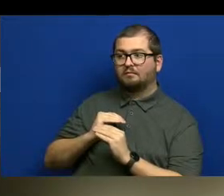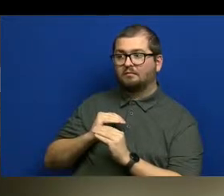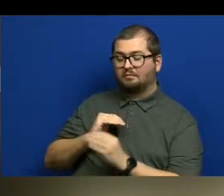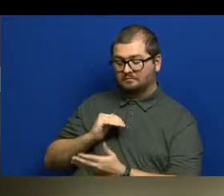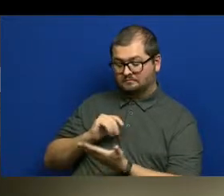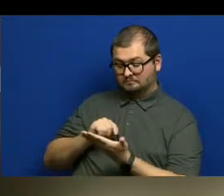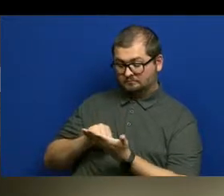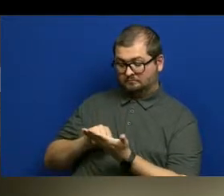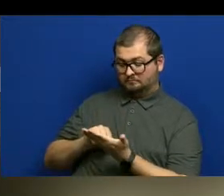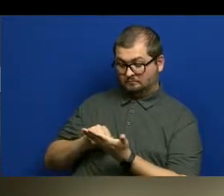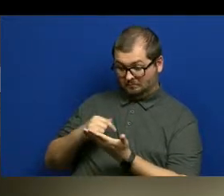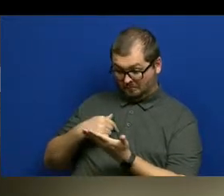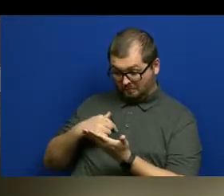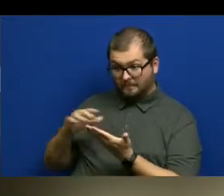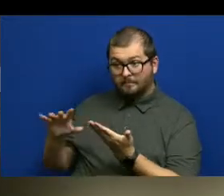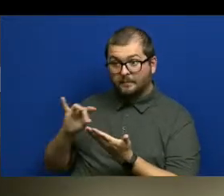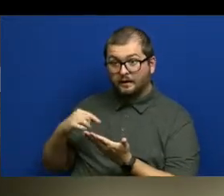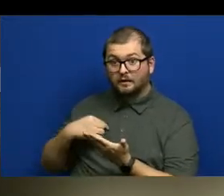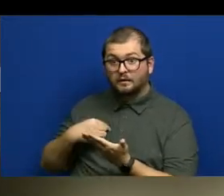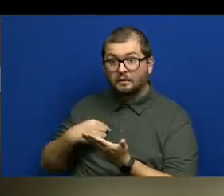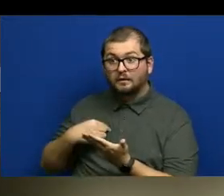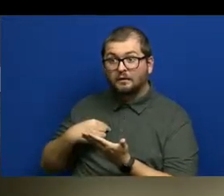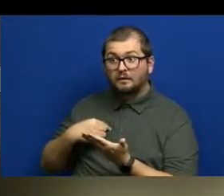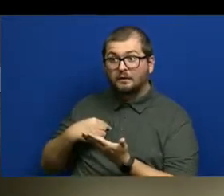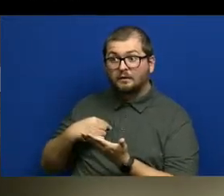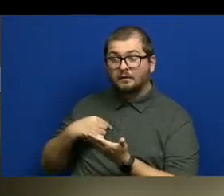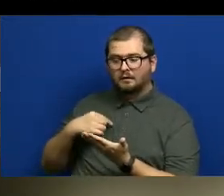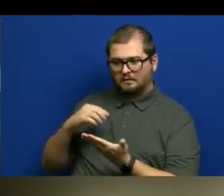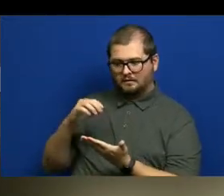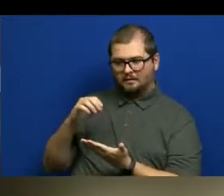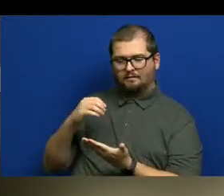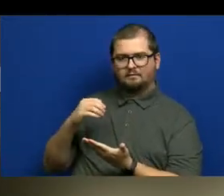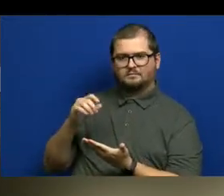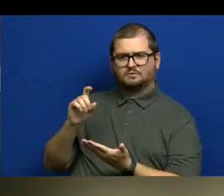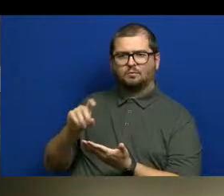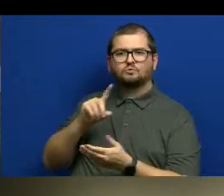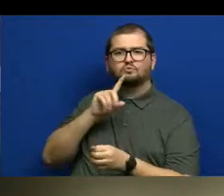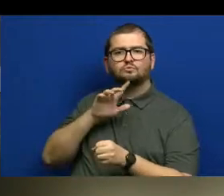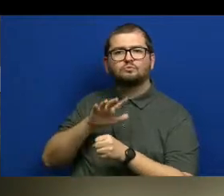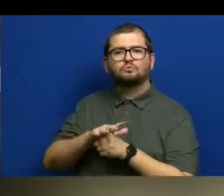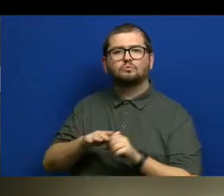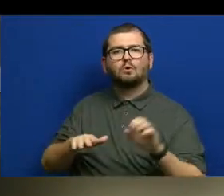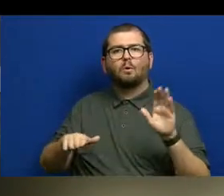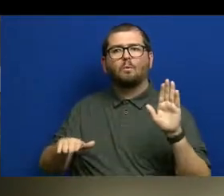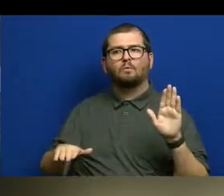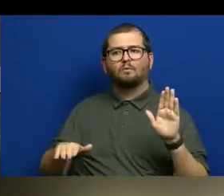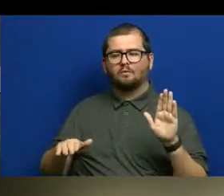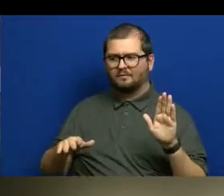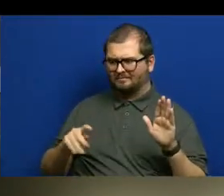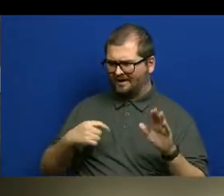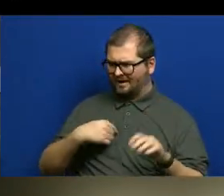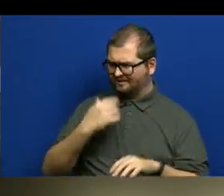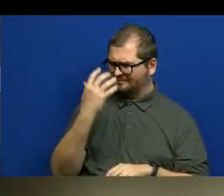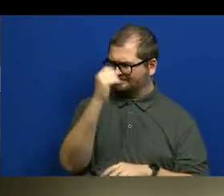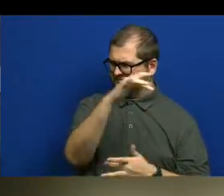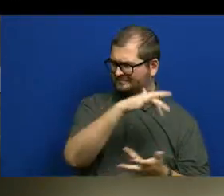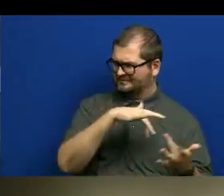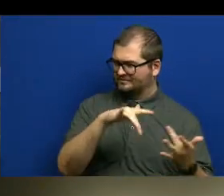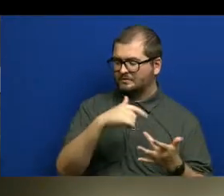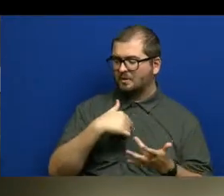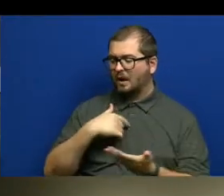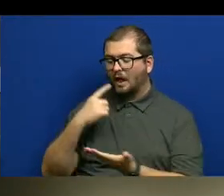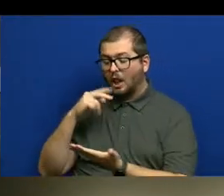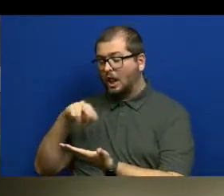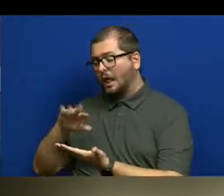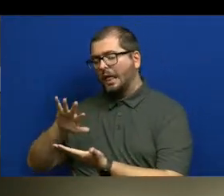saying that I was selected and that there was an oath that I needed to take, but I was on a trip. I wasn't paying too much attention